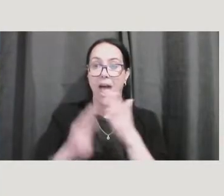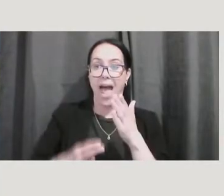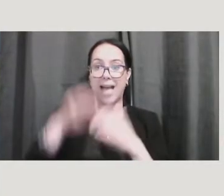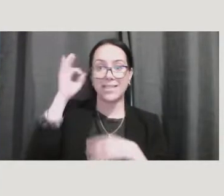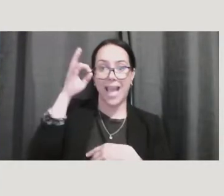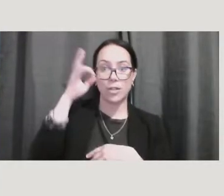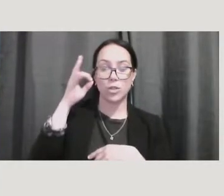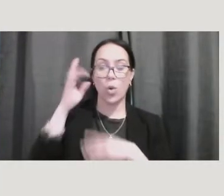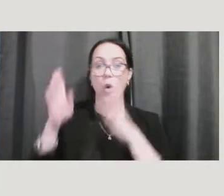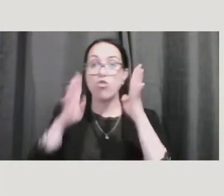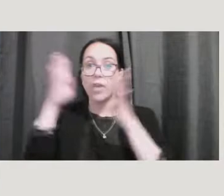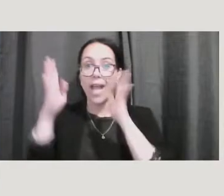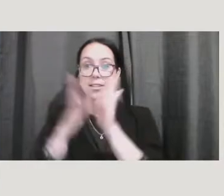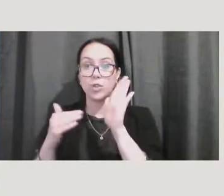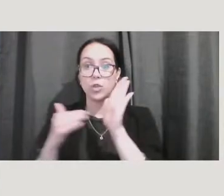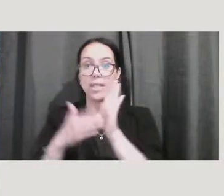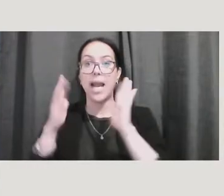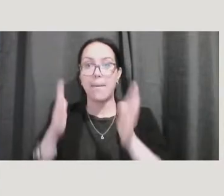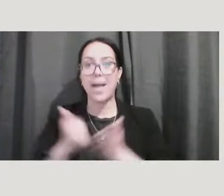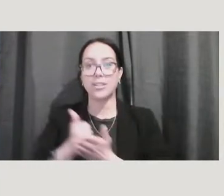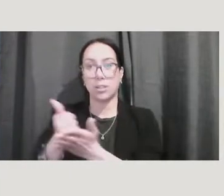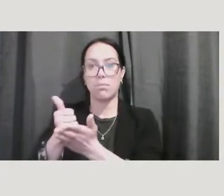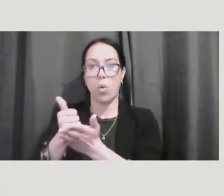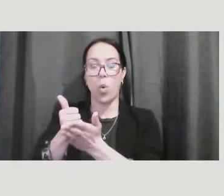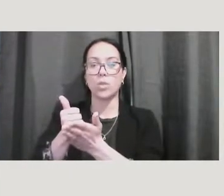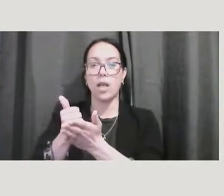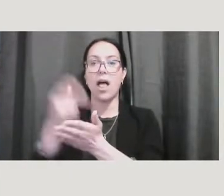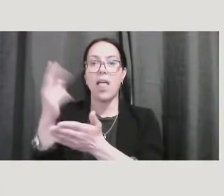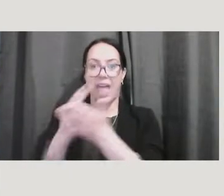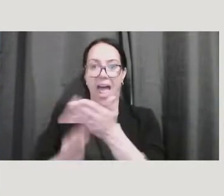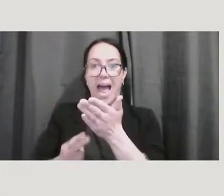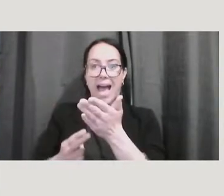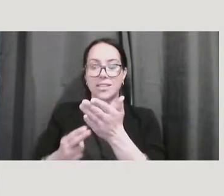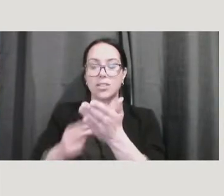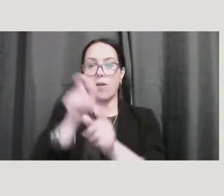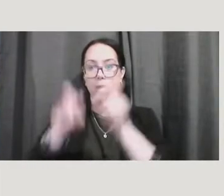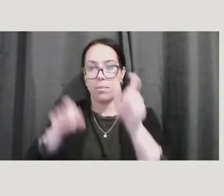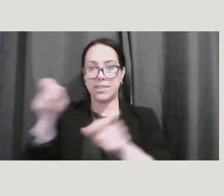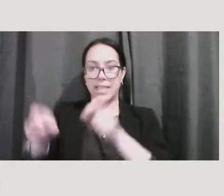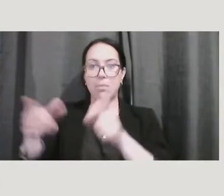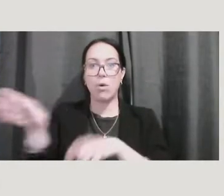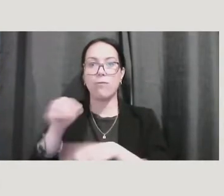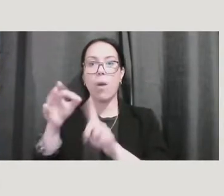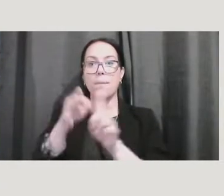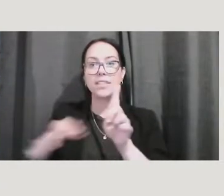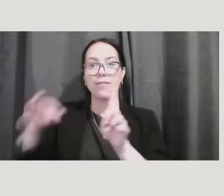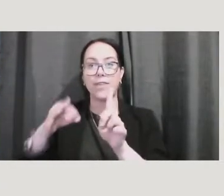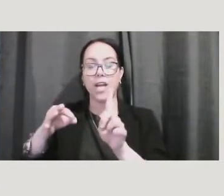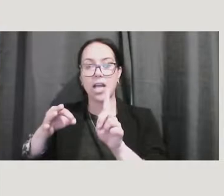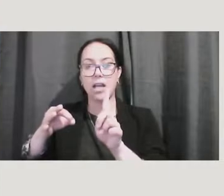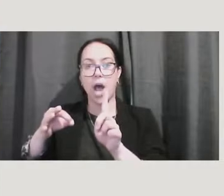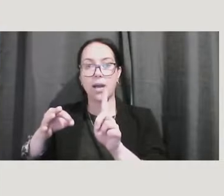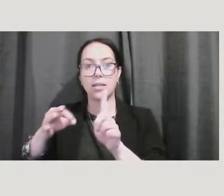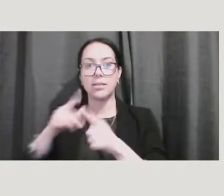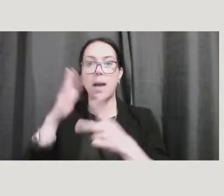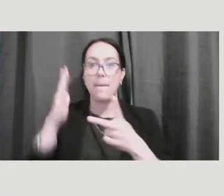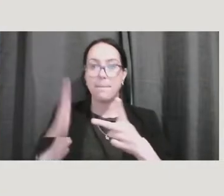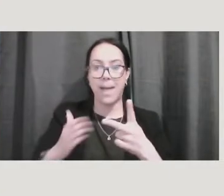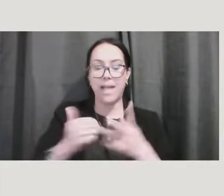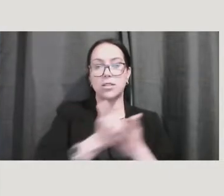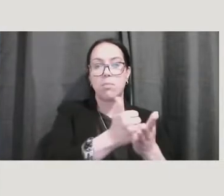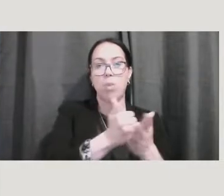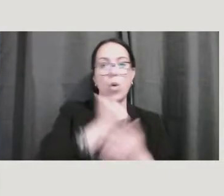Zealand must uh support the Arts of the people of the Pacific Islands must support Maori Arts must support